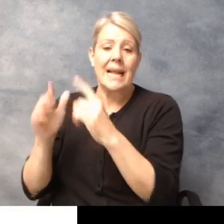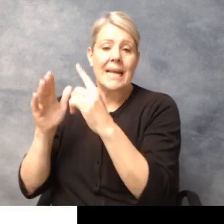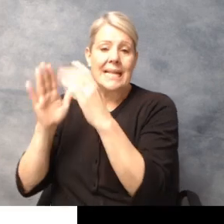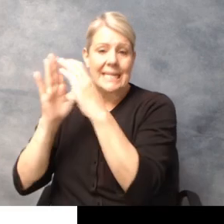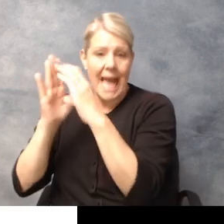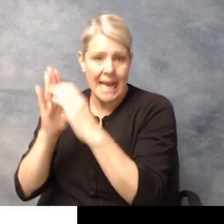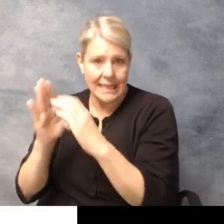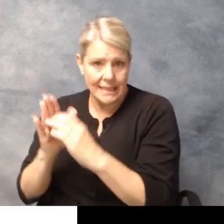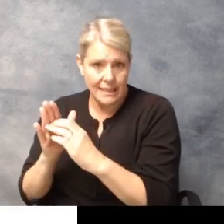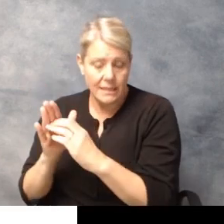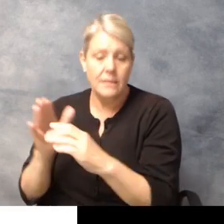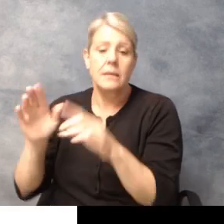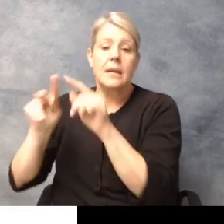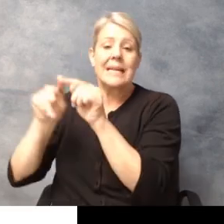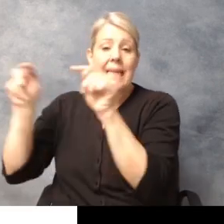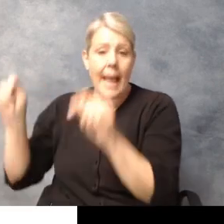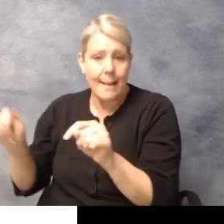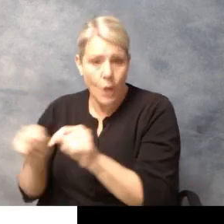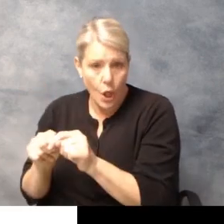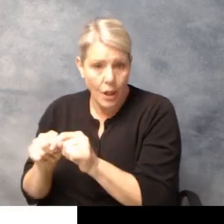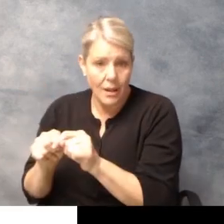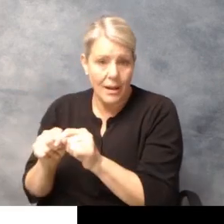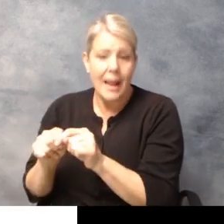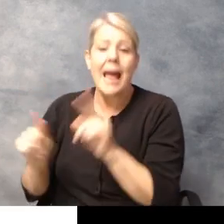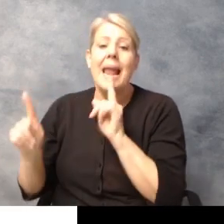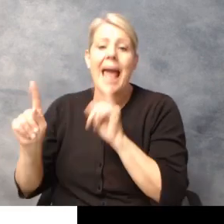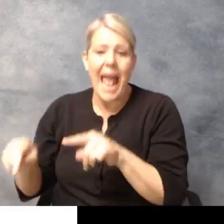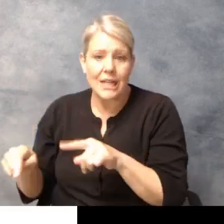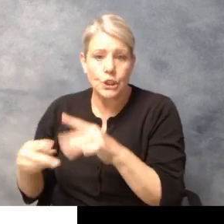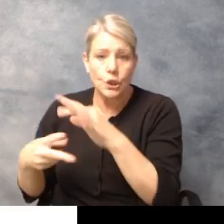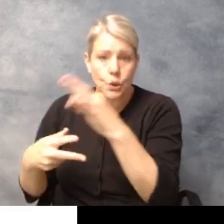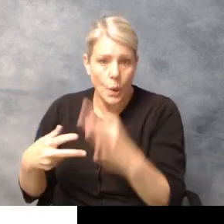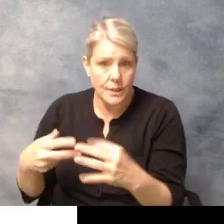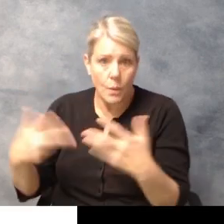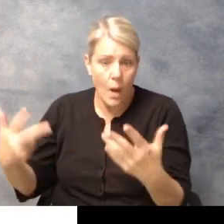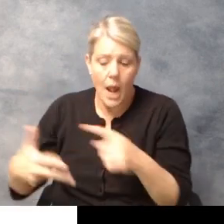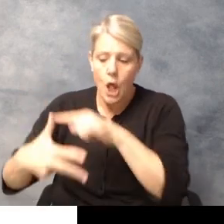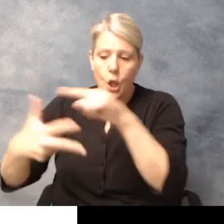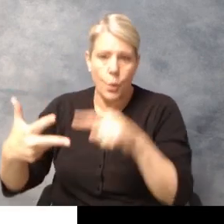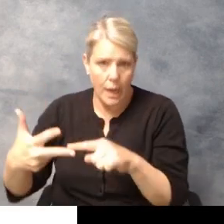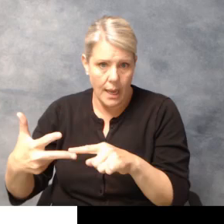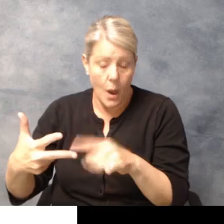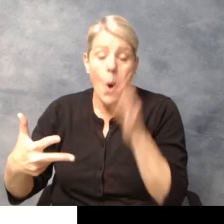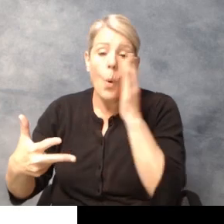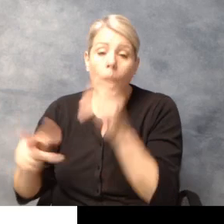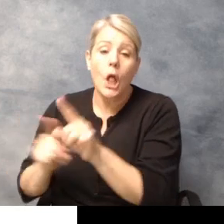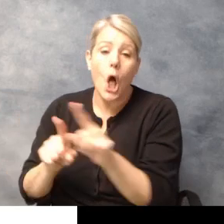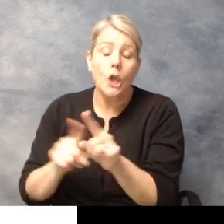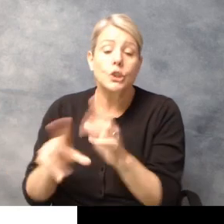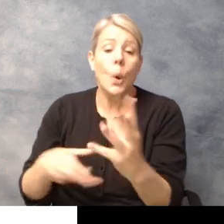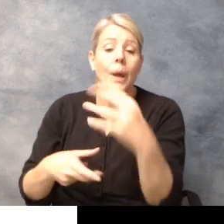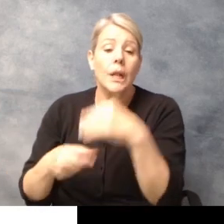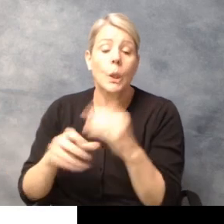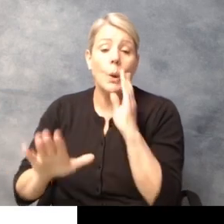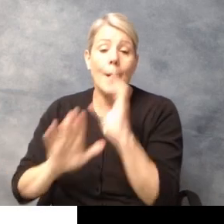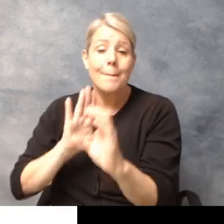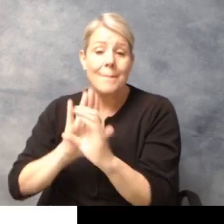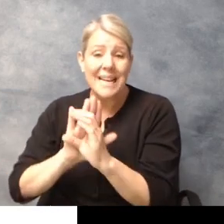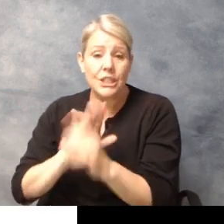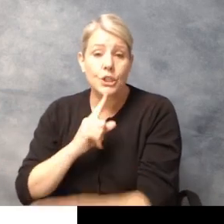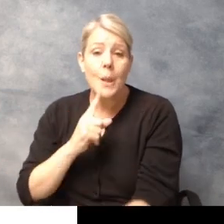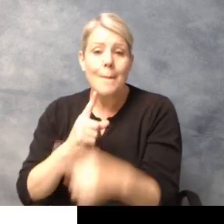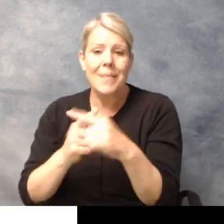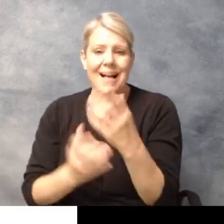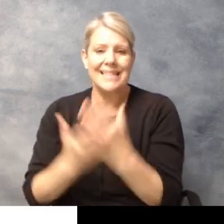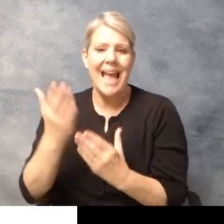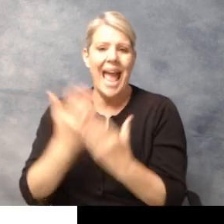is provided a short question with 3 answer choices, including pictures or manipulatives. The